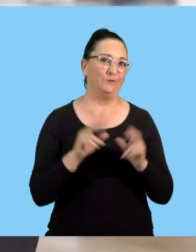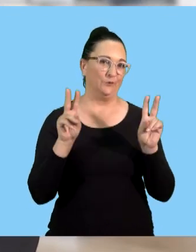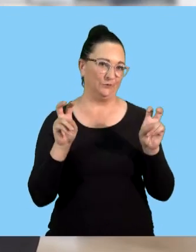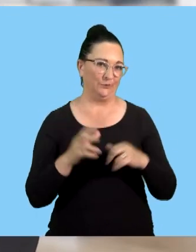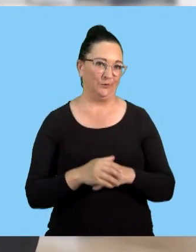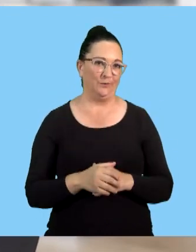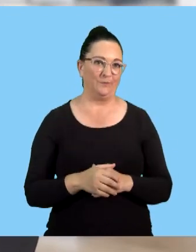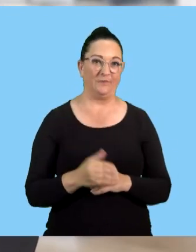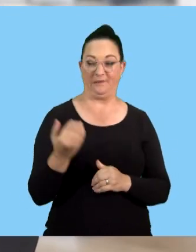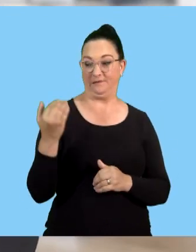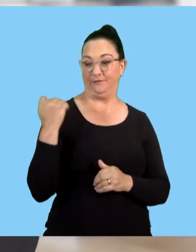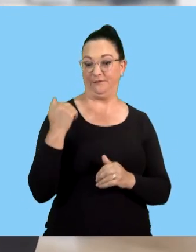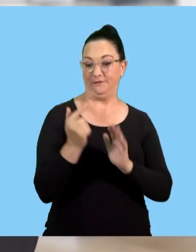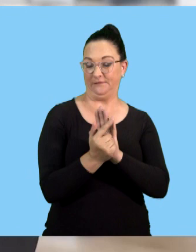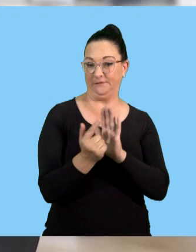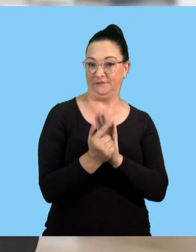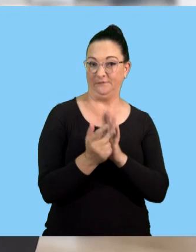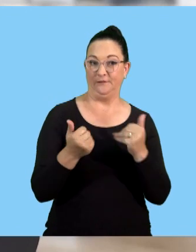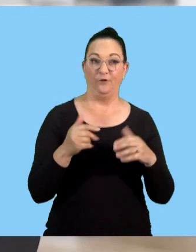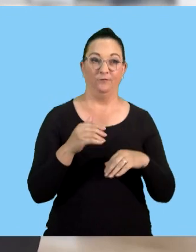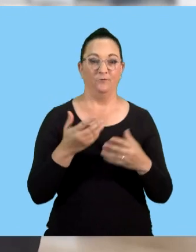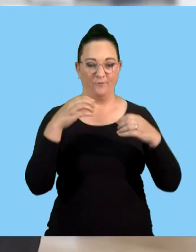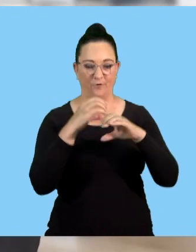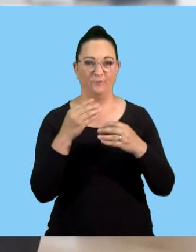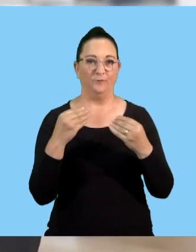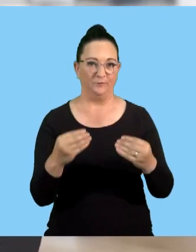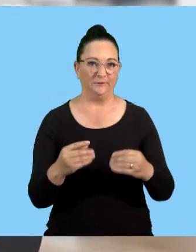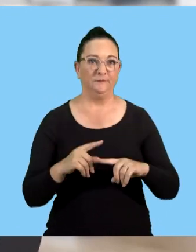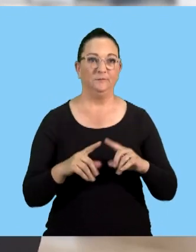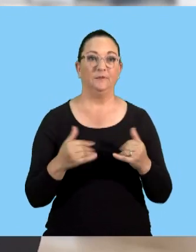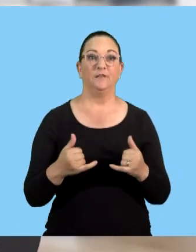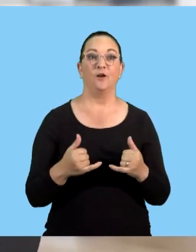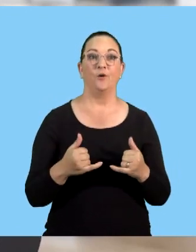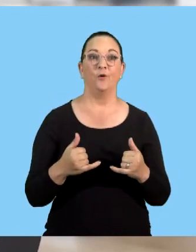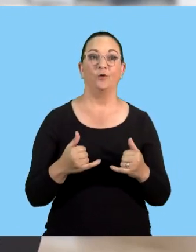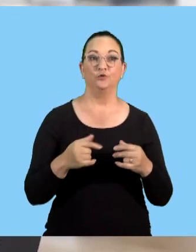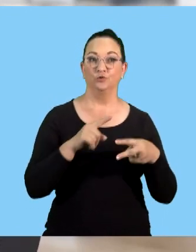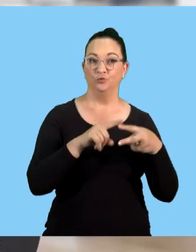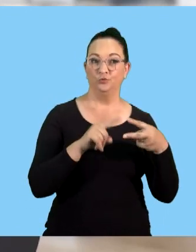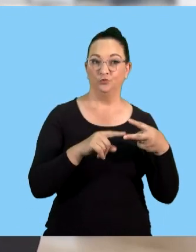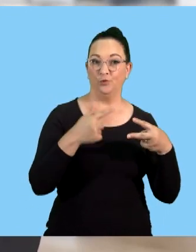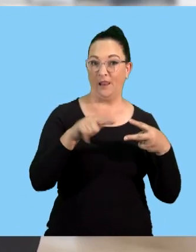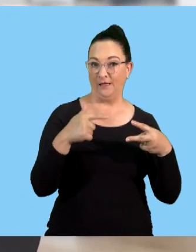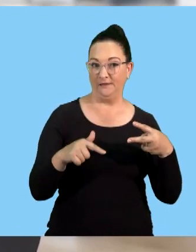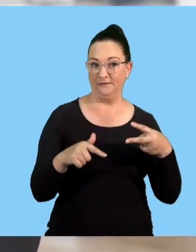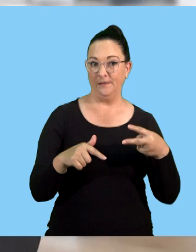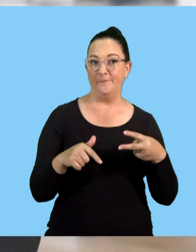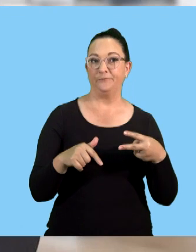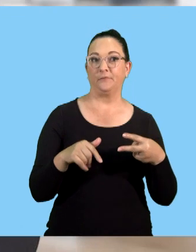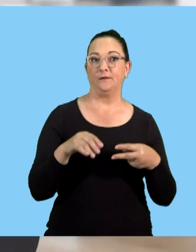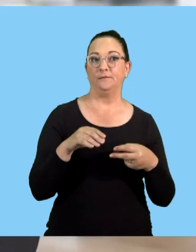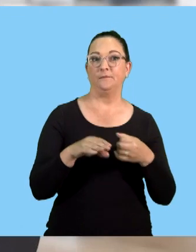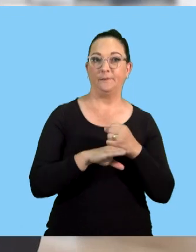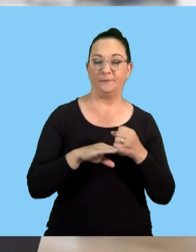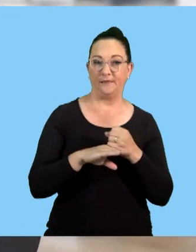impact of recent legislation on businesses. And for today, we'll be focusing on the two legislation, which is called the